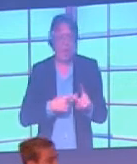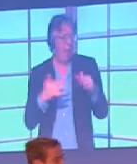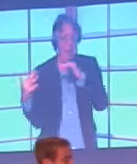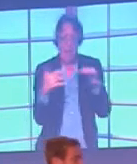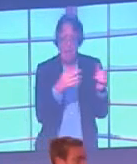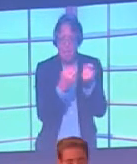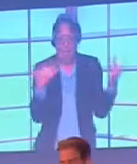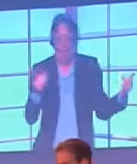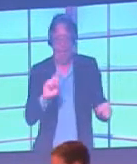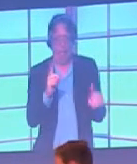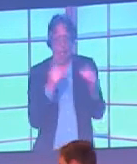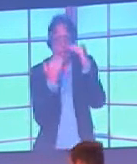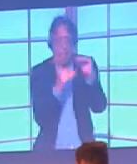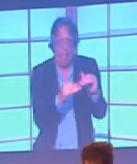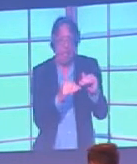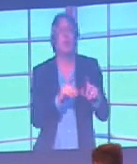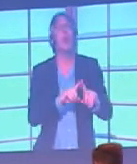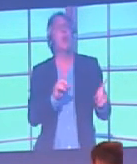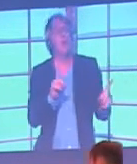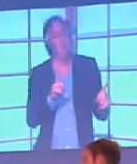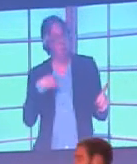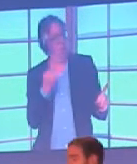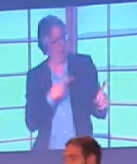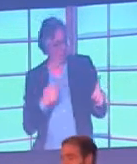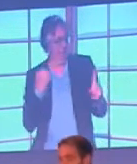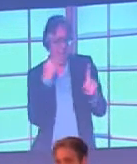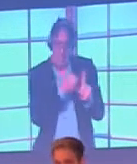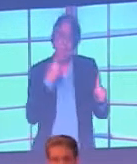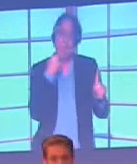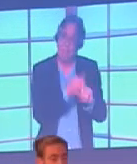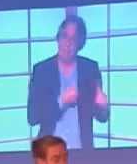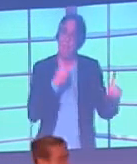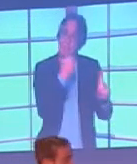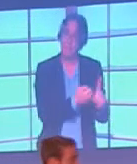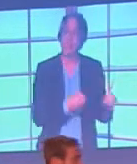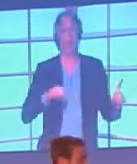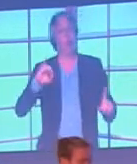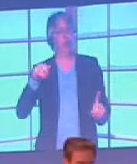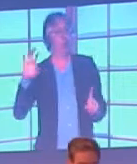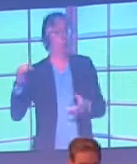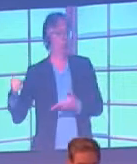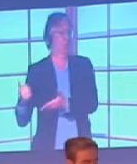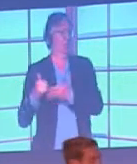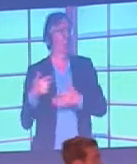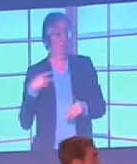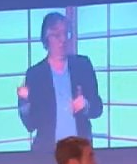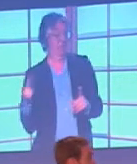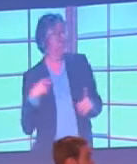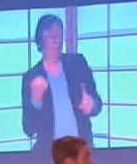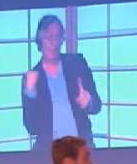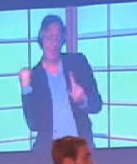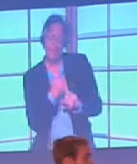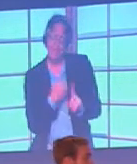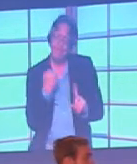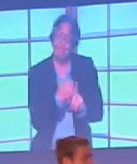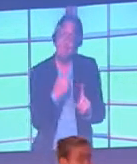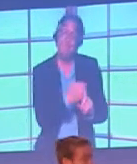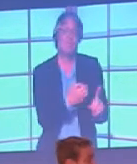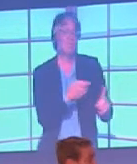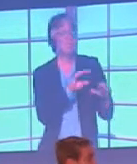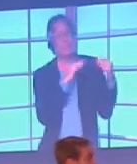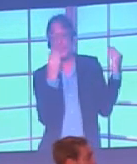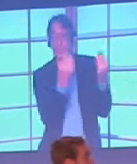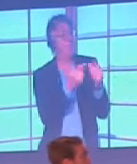we do not stop on a daily basis with Joyce to push them in order to enhance their